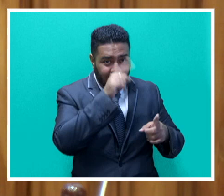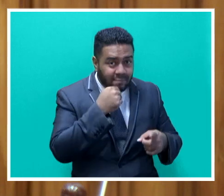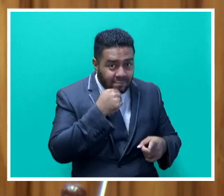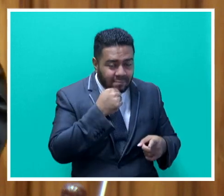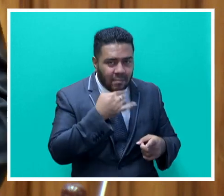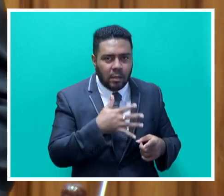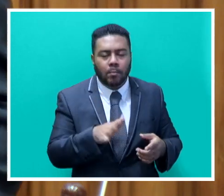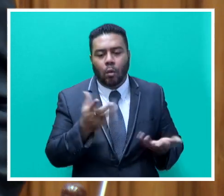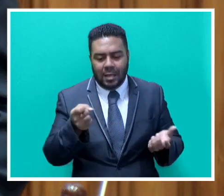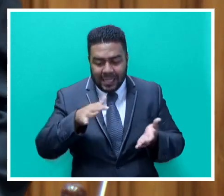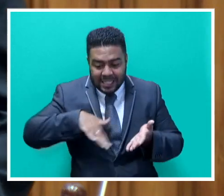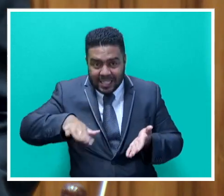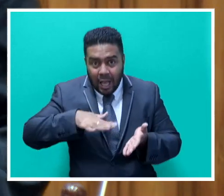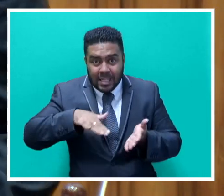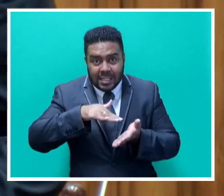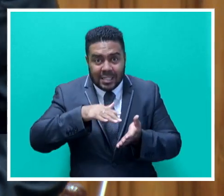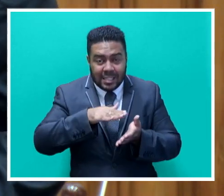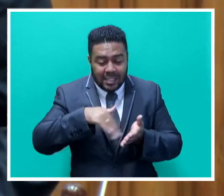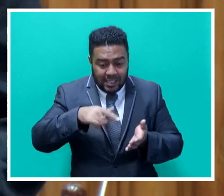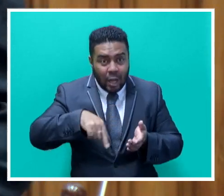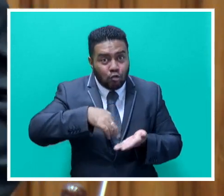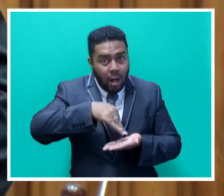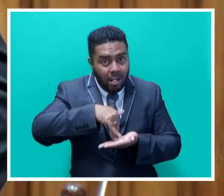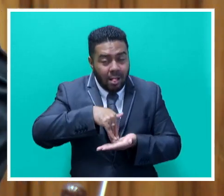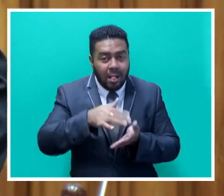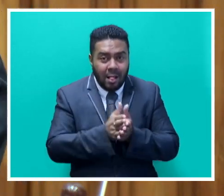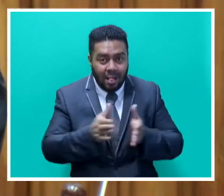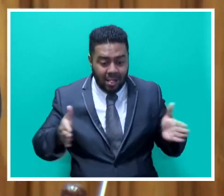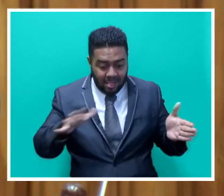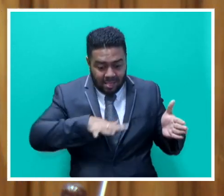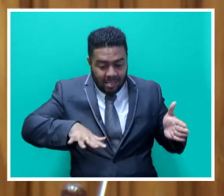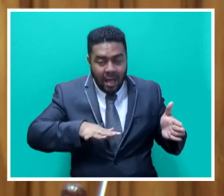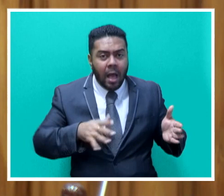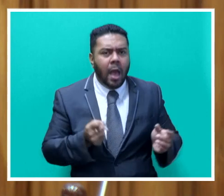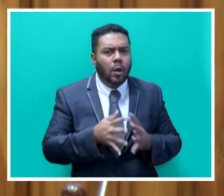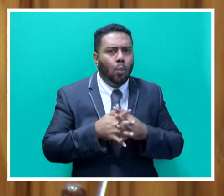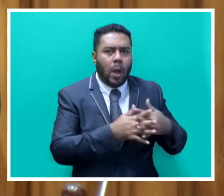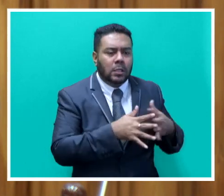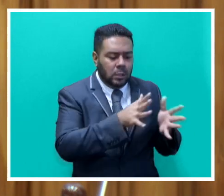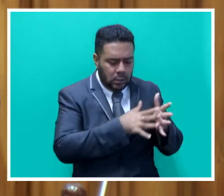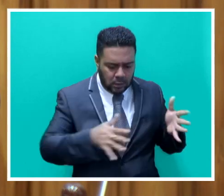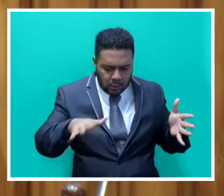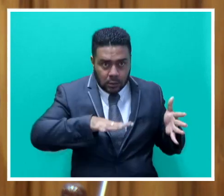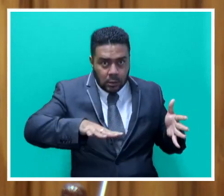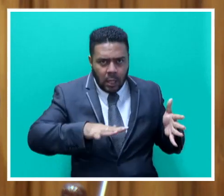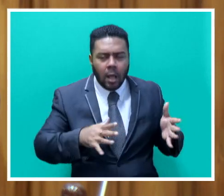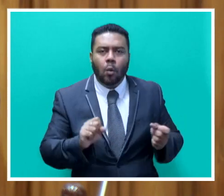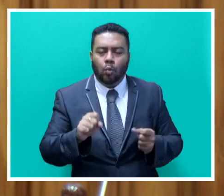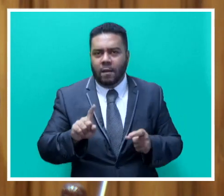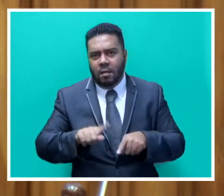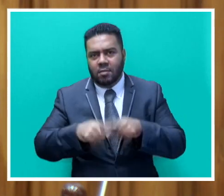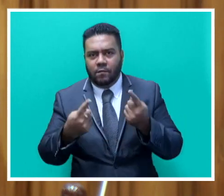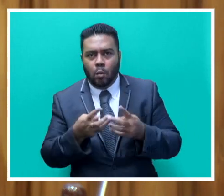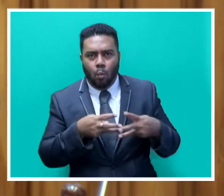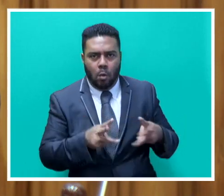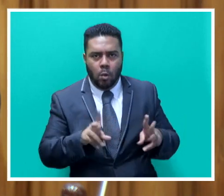Western Division to mitigation phase in the last few weeks, and testing in this mitigation phase is still a priority, and our mobile screening teams had a cumulative